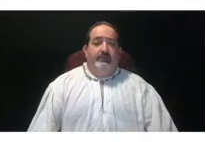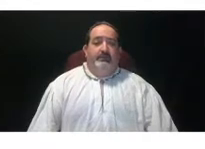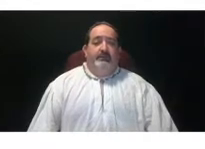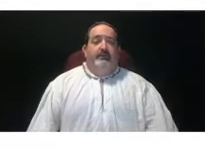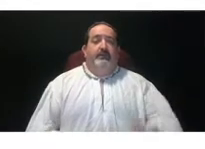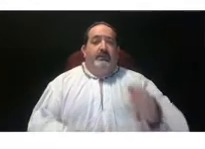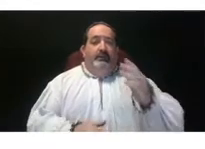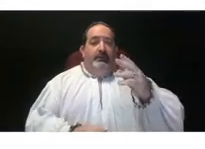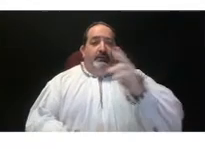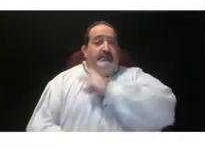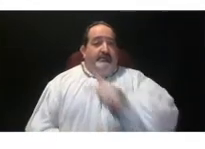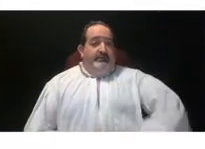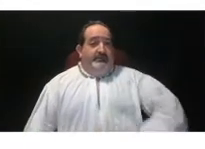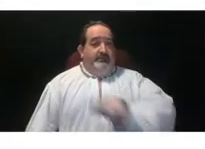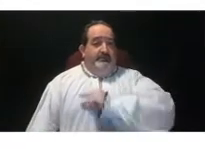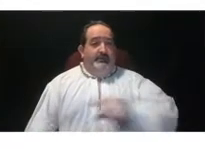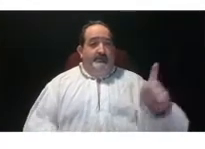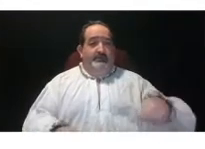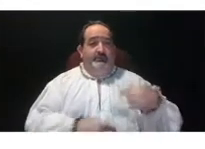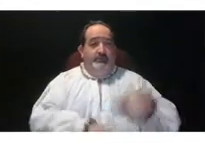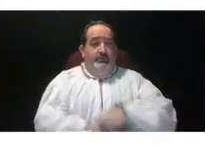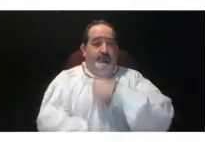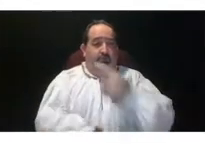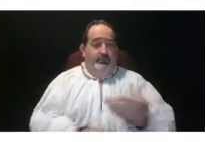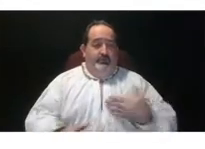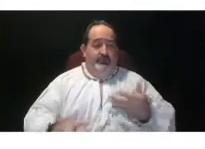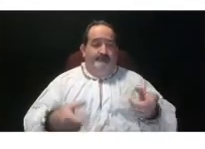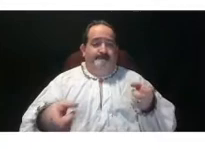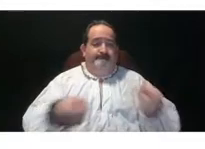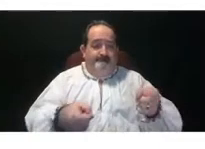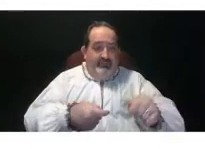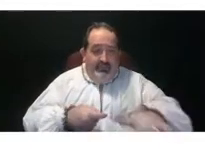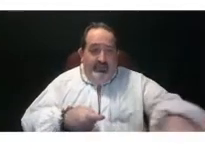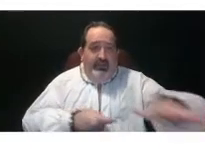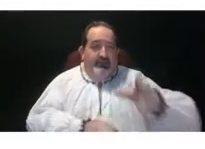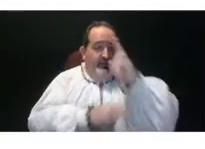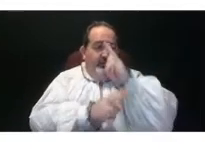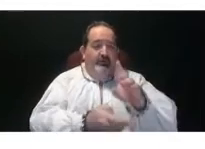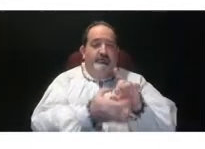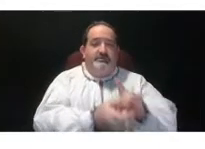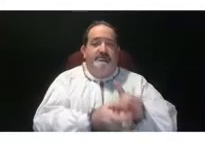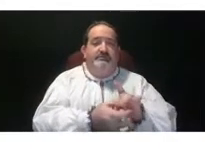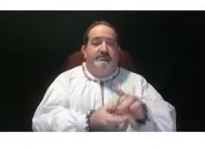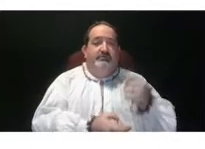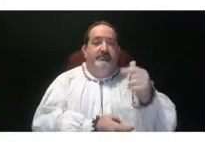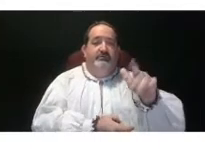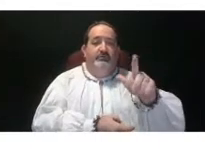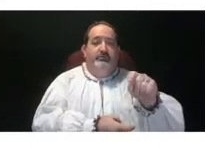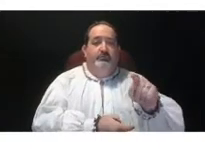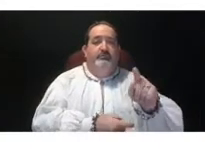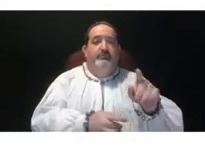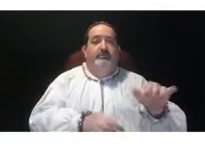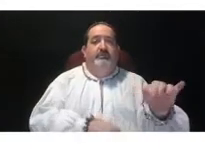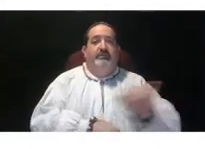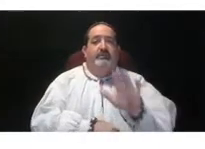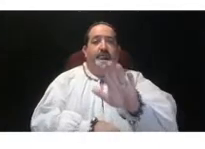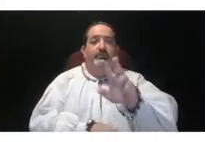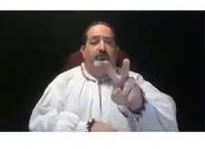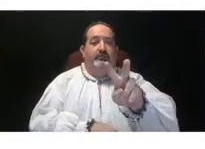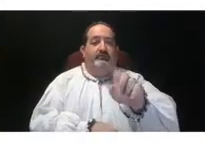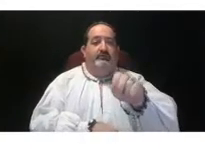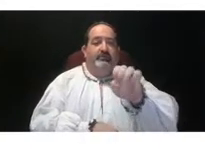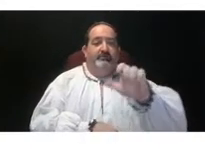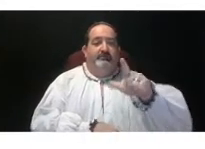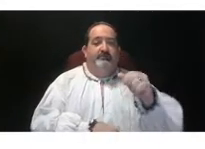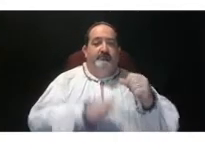Gracious sovereigns, long have we held the lands and honors of Gyldenholt as your vassals, and ever we have striven